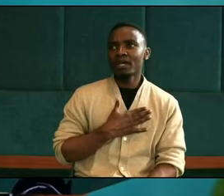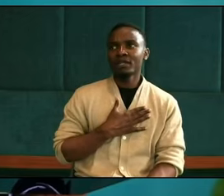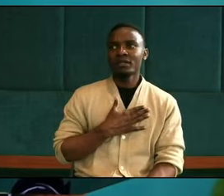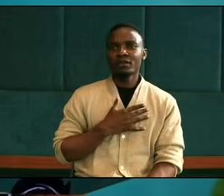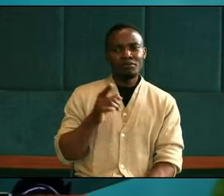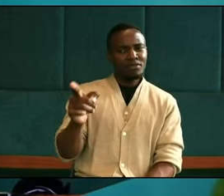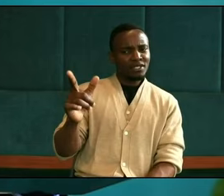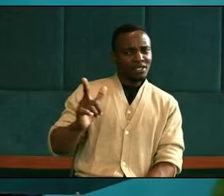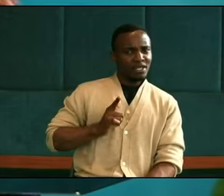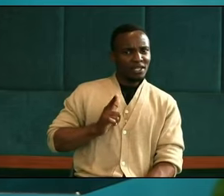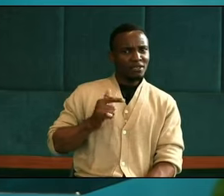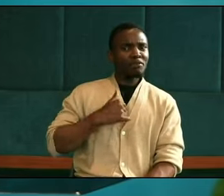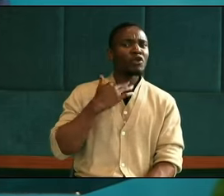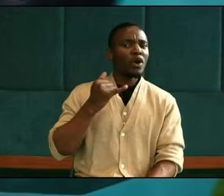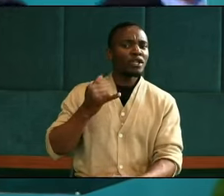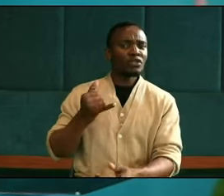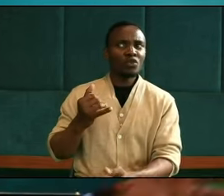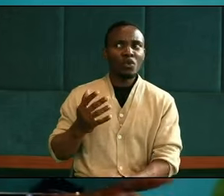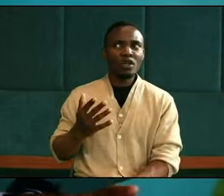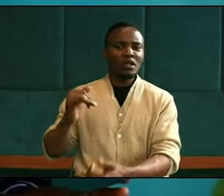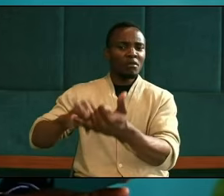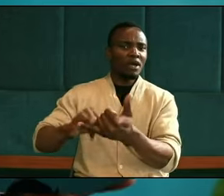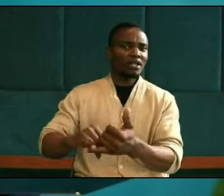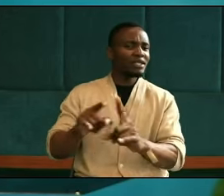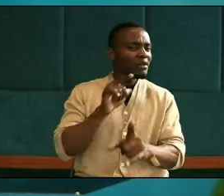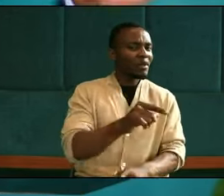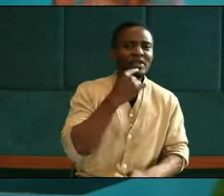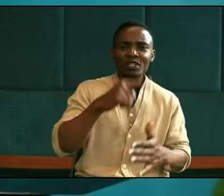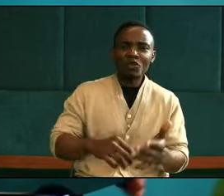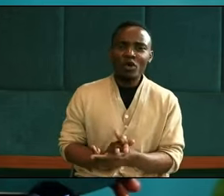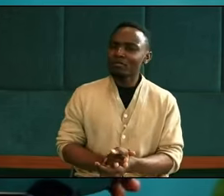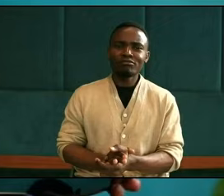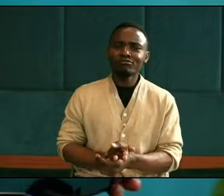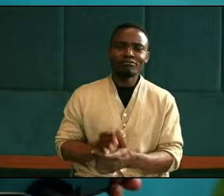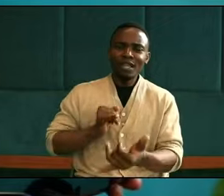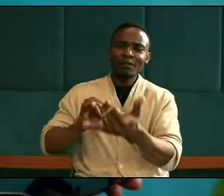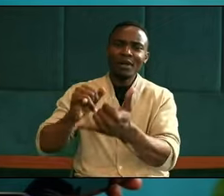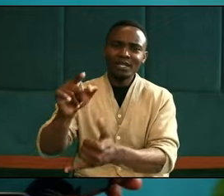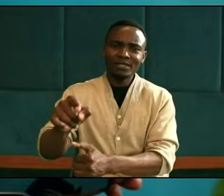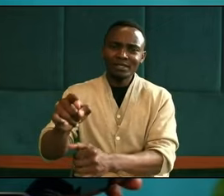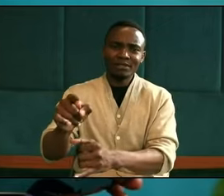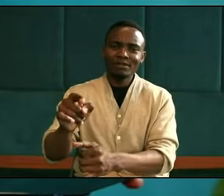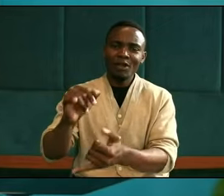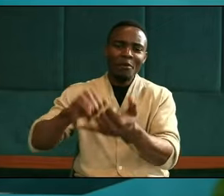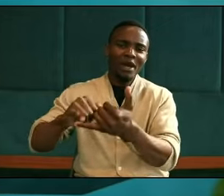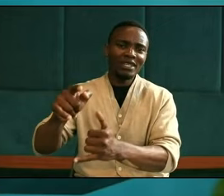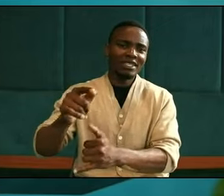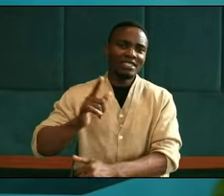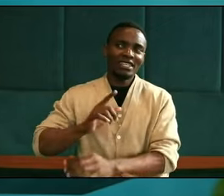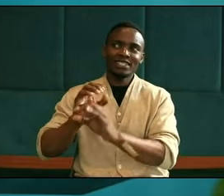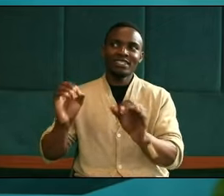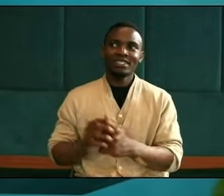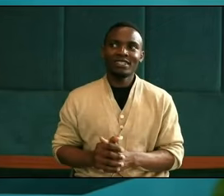to marry. And he so discouraged me from marrying this lady. I never married this lady. But soon after that,